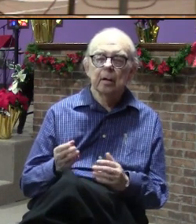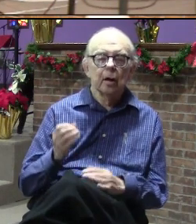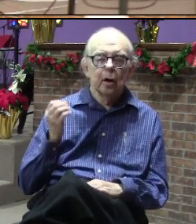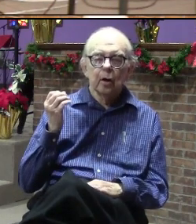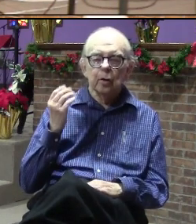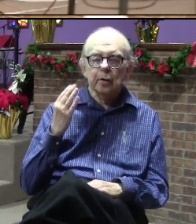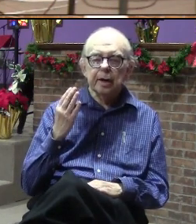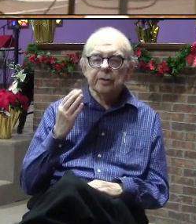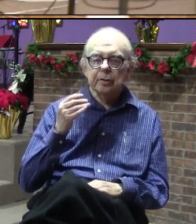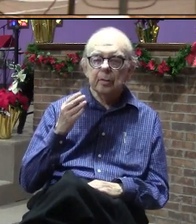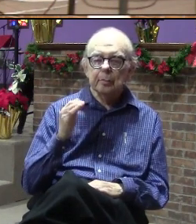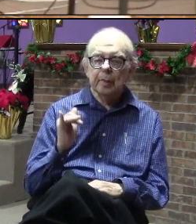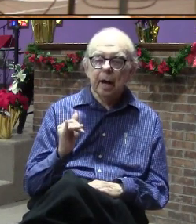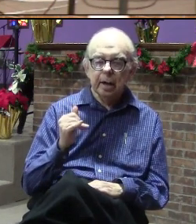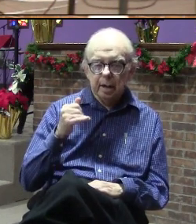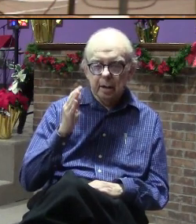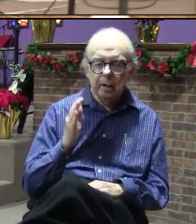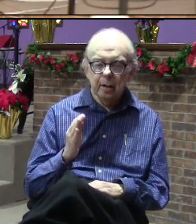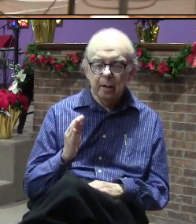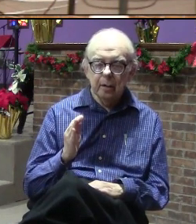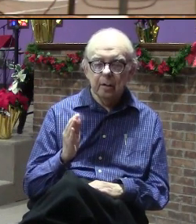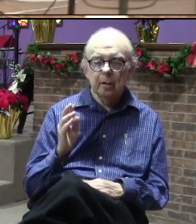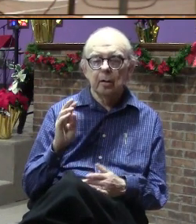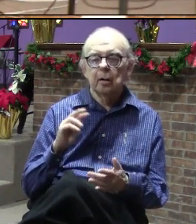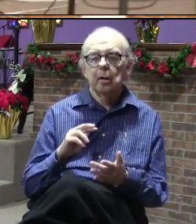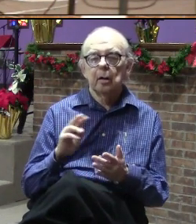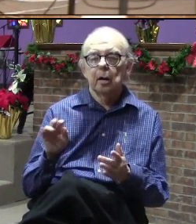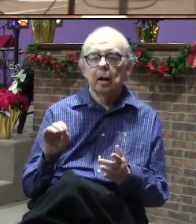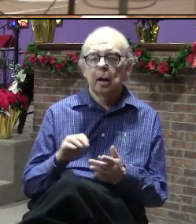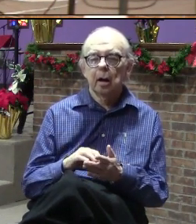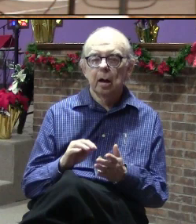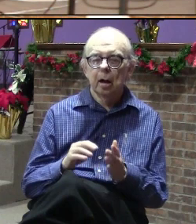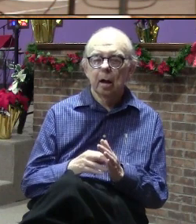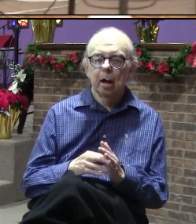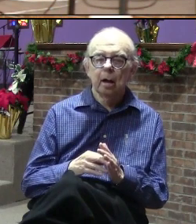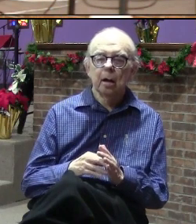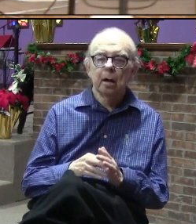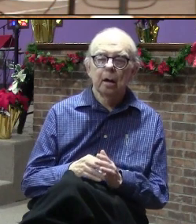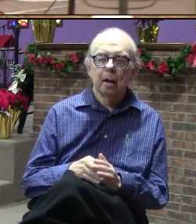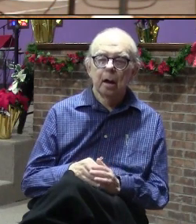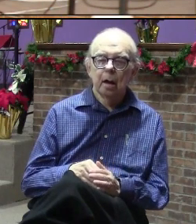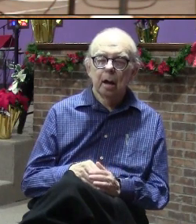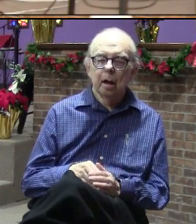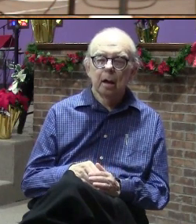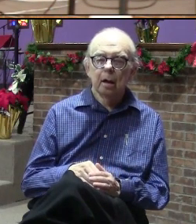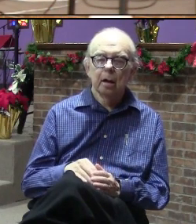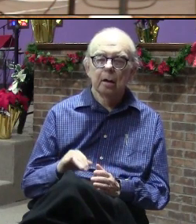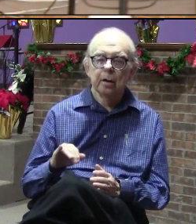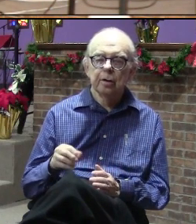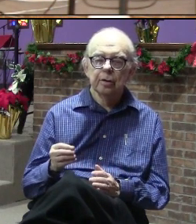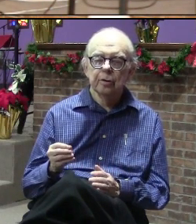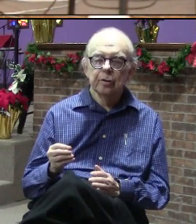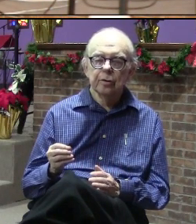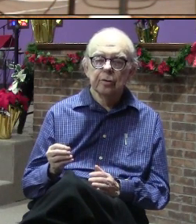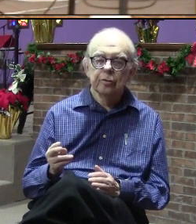God. Or other words, Jehovah has been gracious.